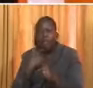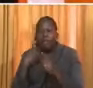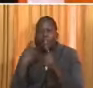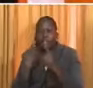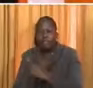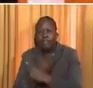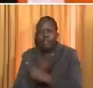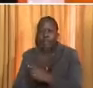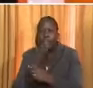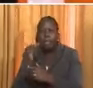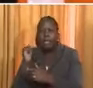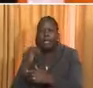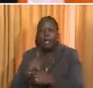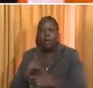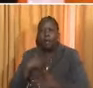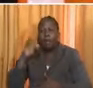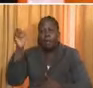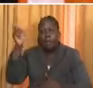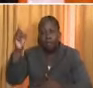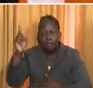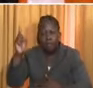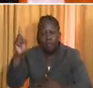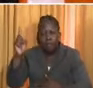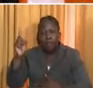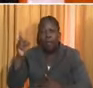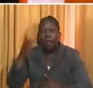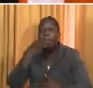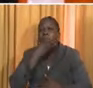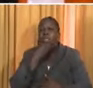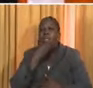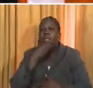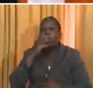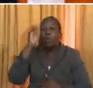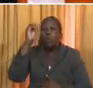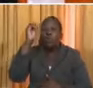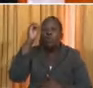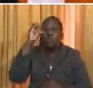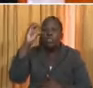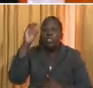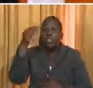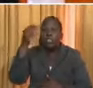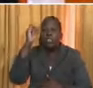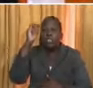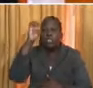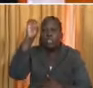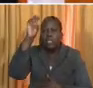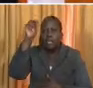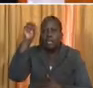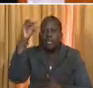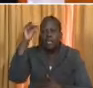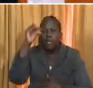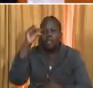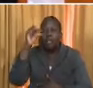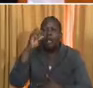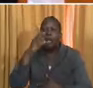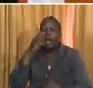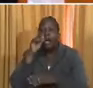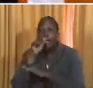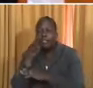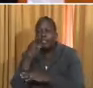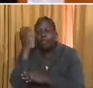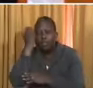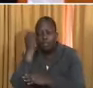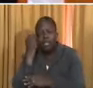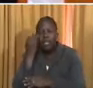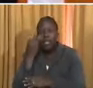Kenyatta, Mr. Aluochier asked the court to determine whether the president can lawfully initiate